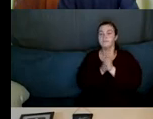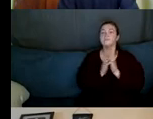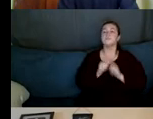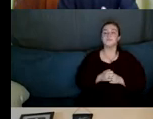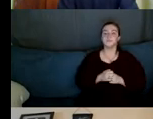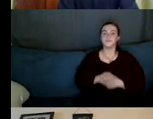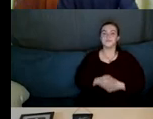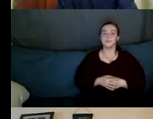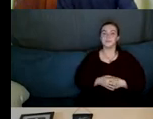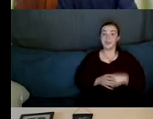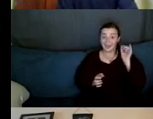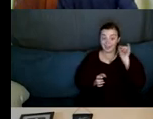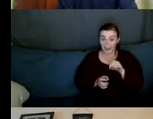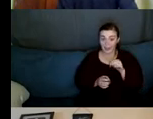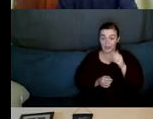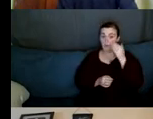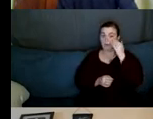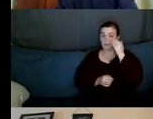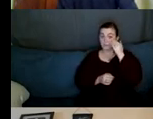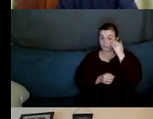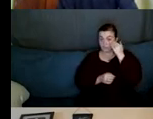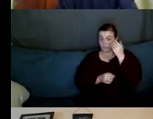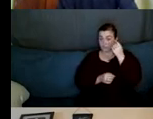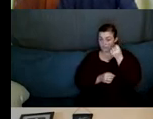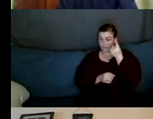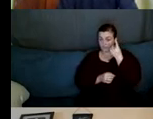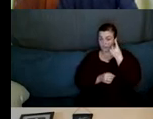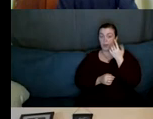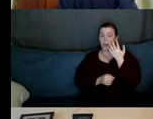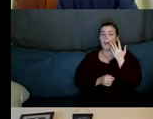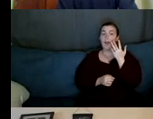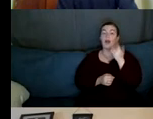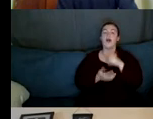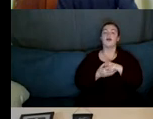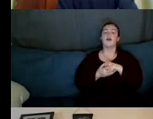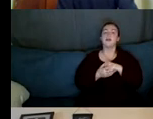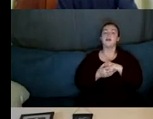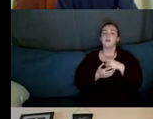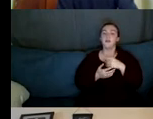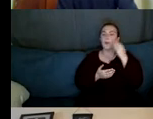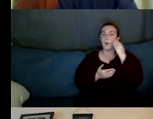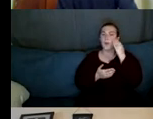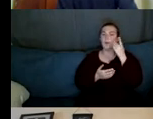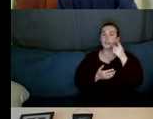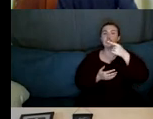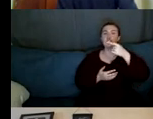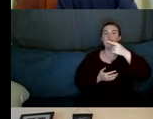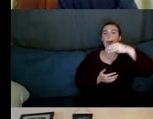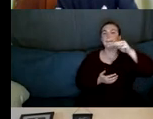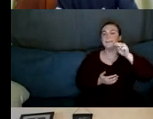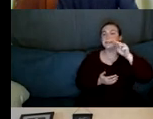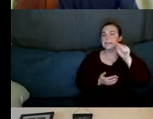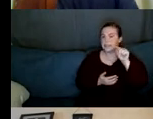If that sounds familiar, that is because you probably learned about GMT or Greenwich Mean Time in school.